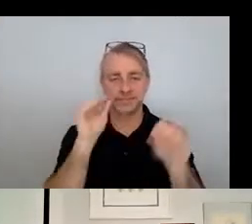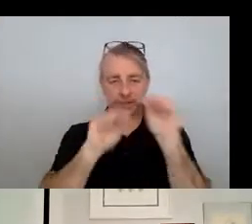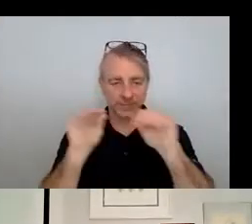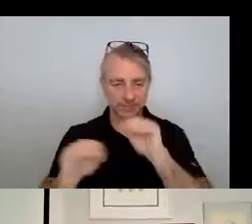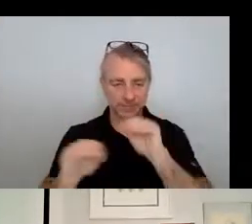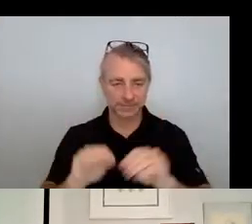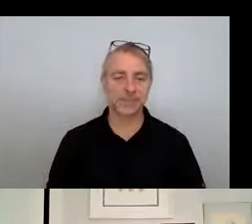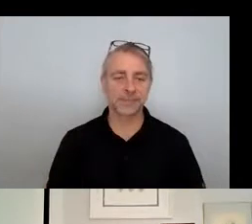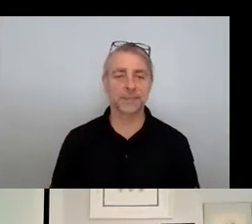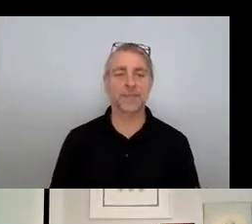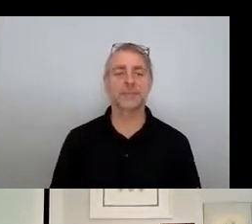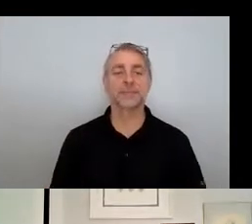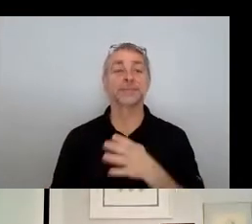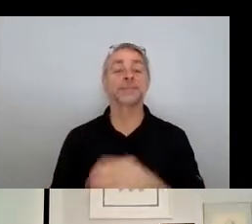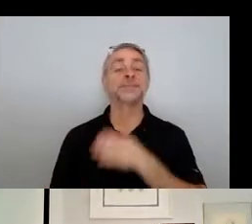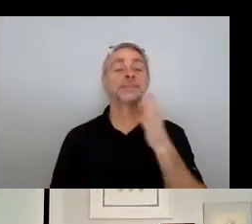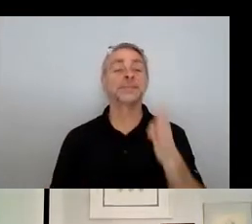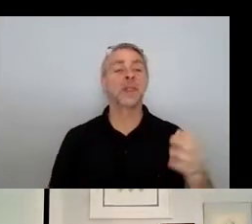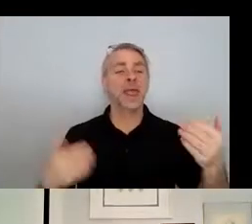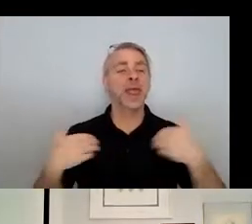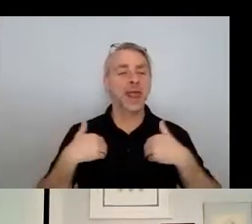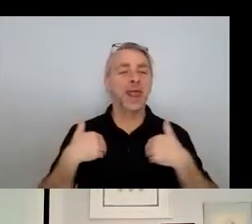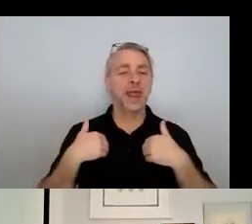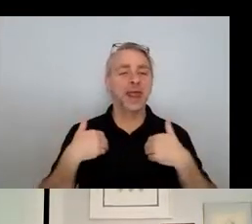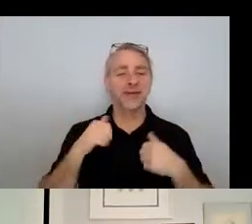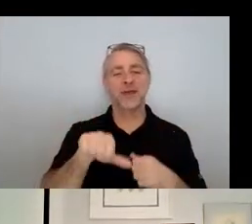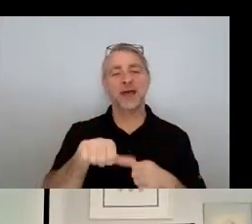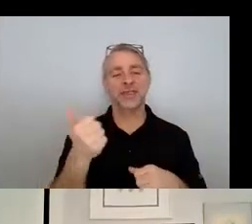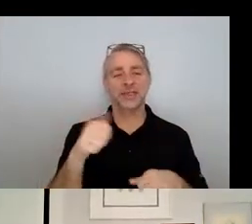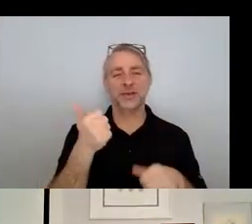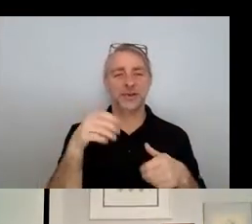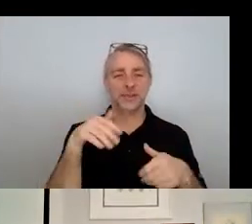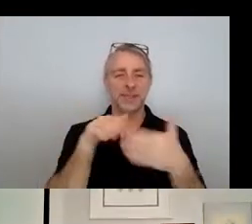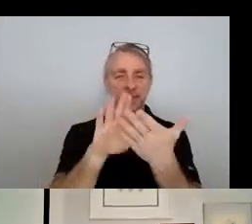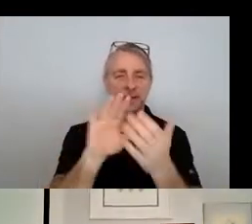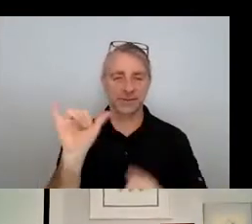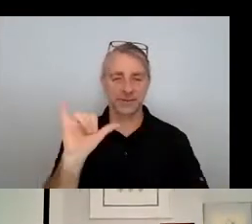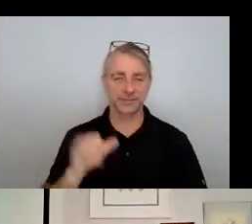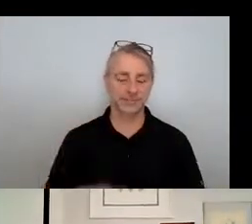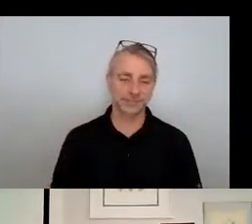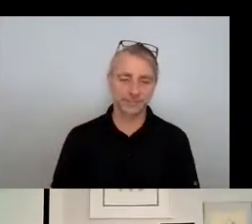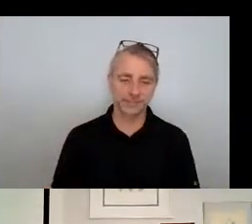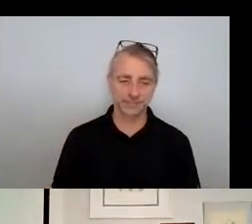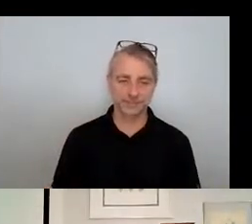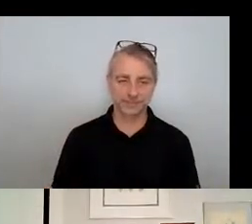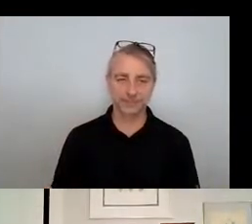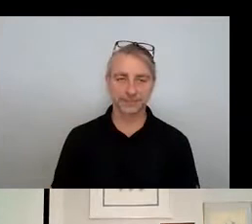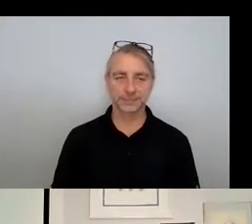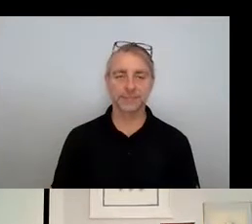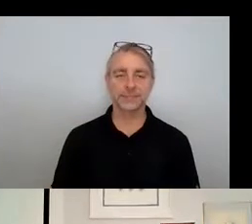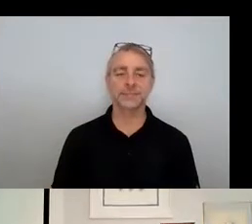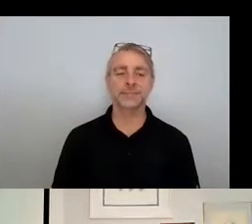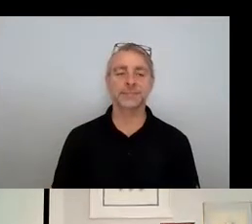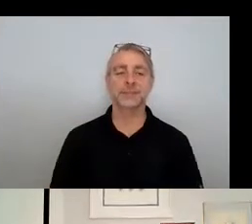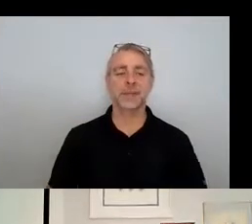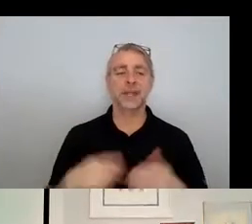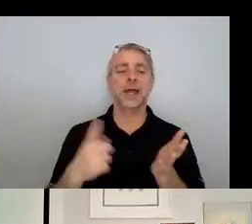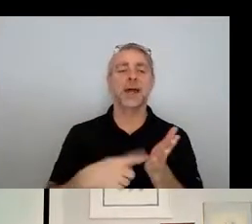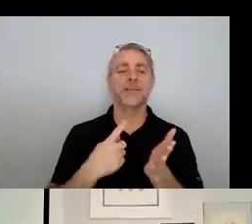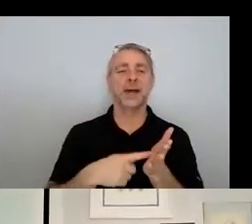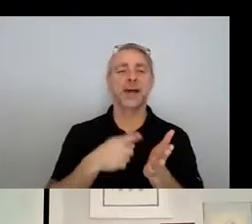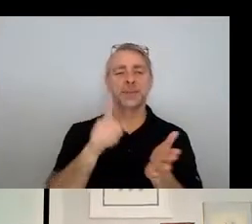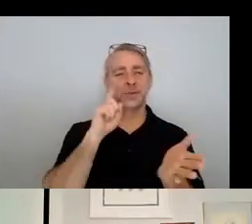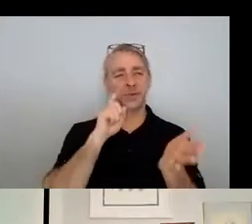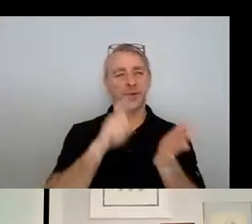of other, there are other related methods in systematic review. You might hear the term scoping